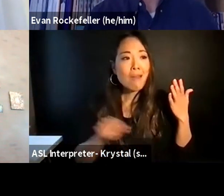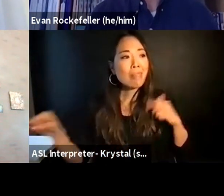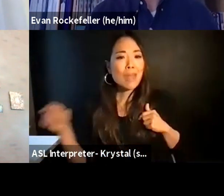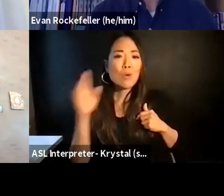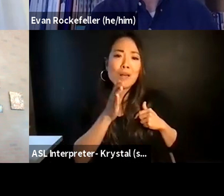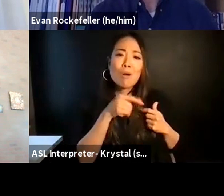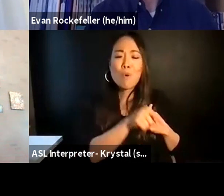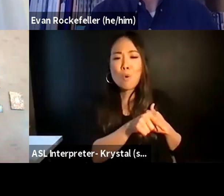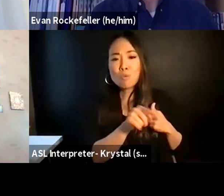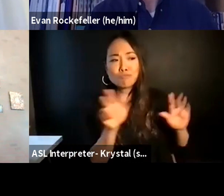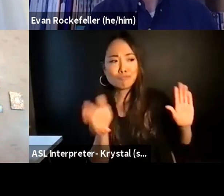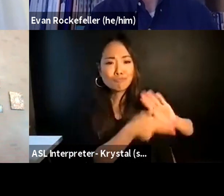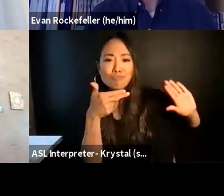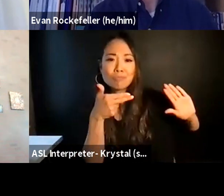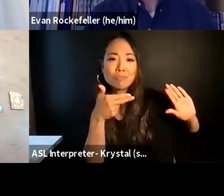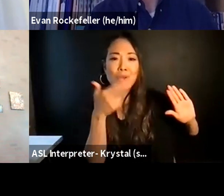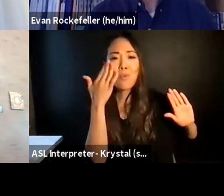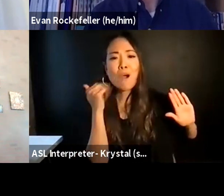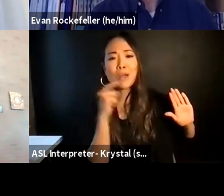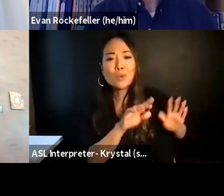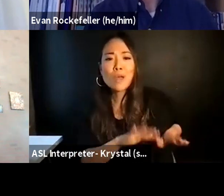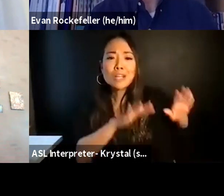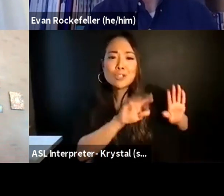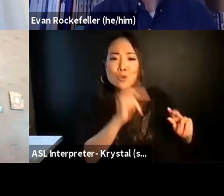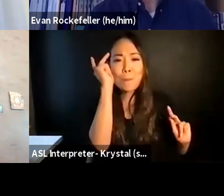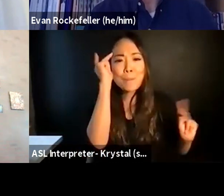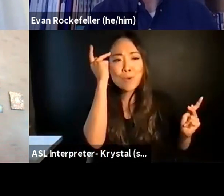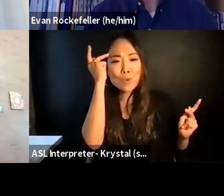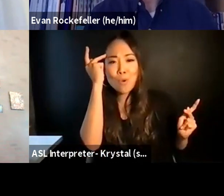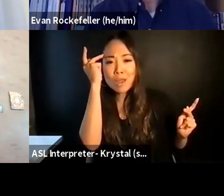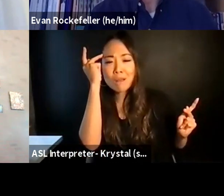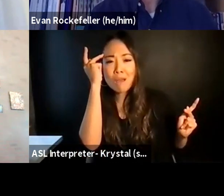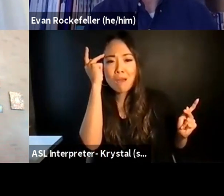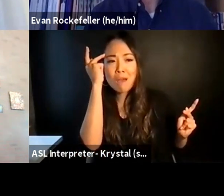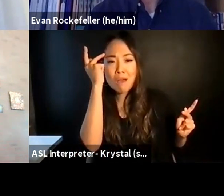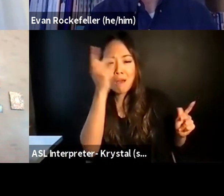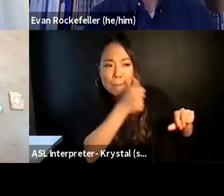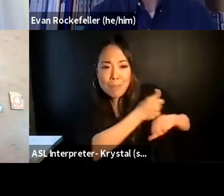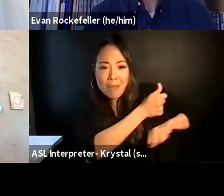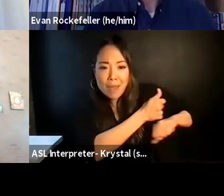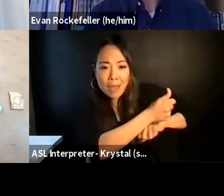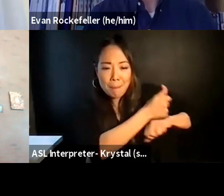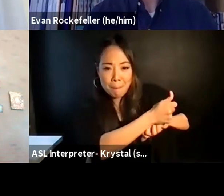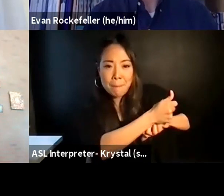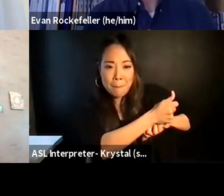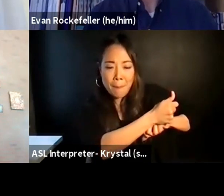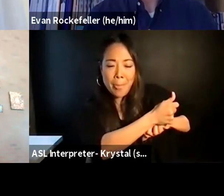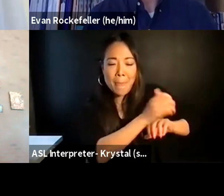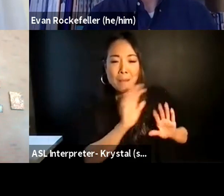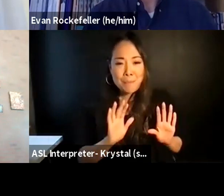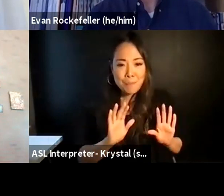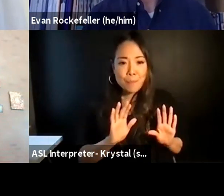anxious. You're paranoid. What do you think is really going to happen to you? Right. And I think if we're talking about moving towards better mental health